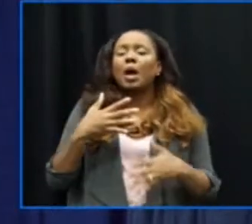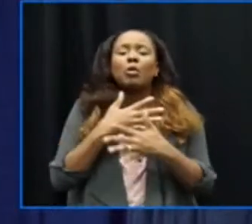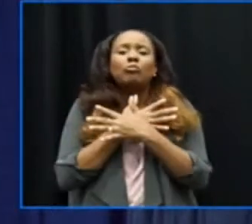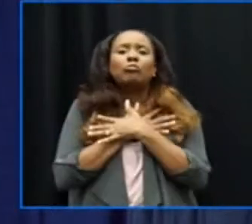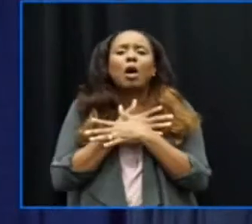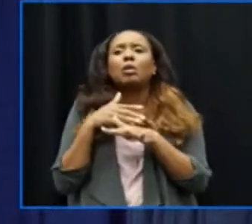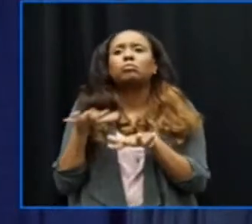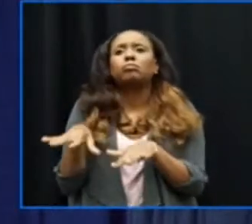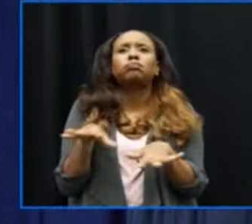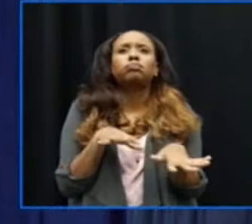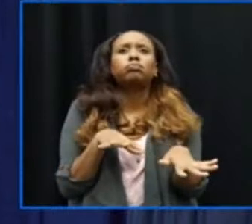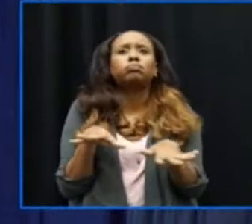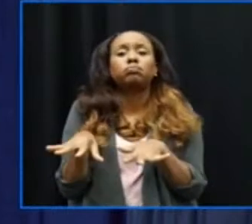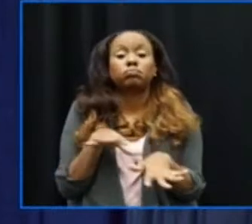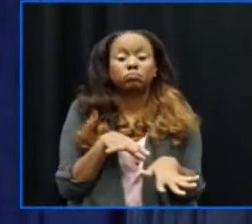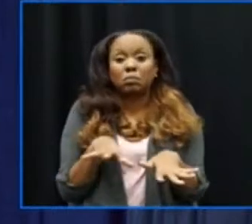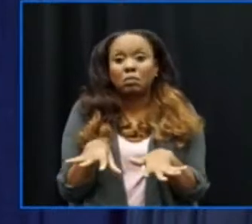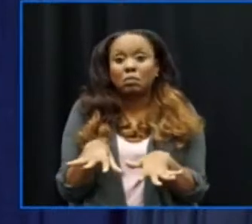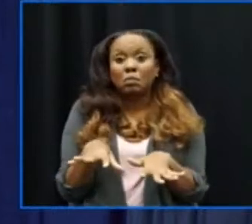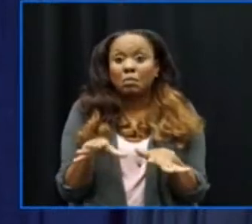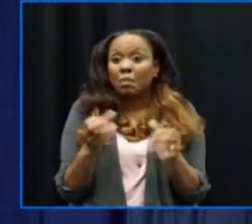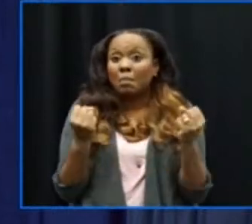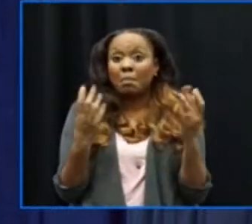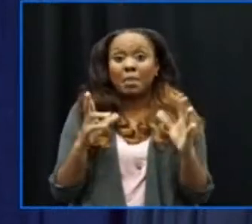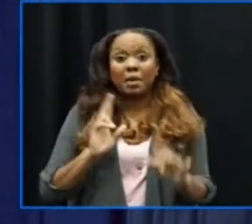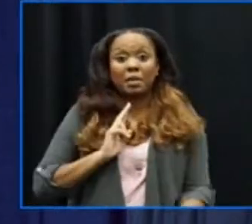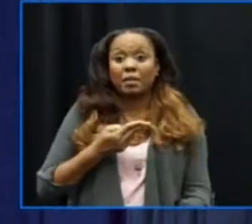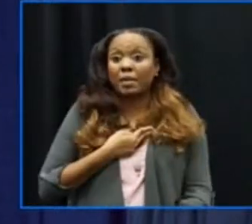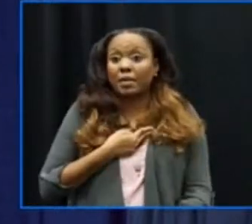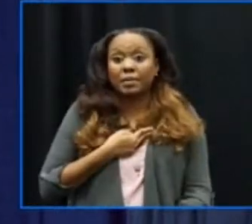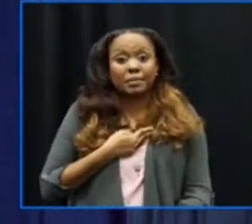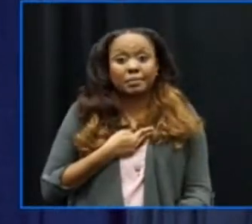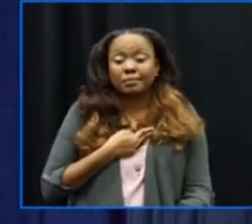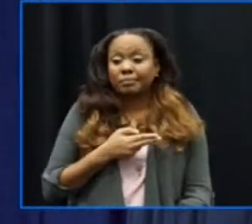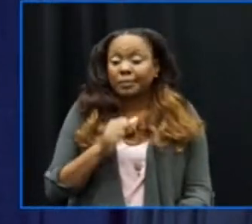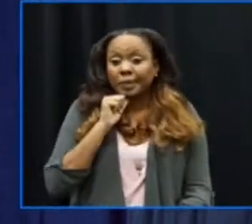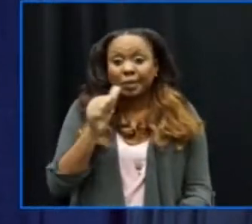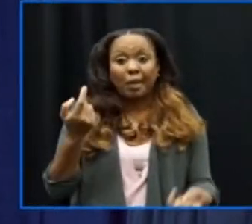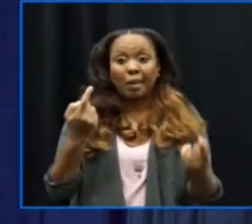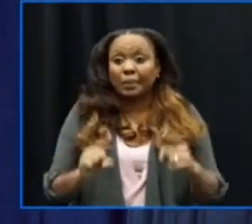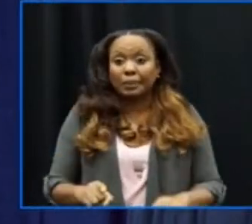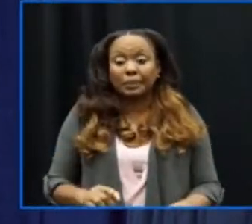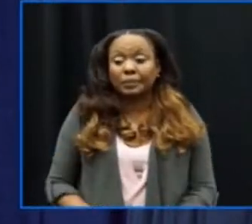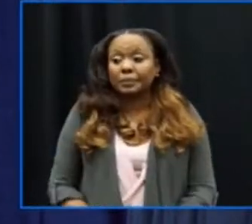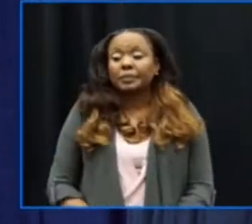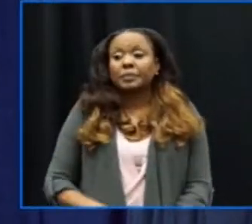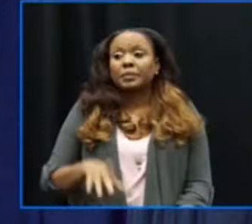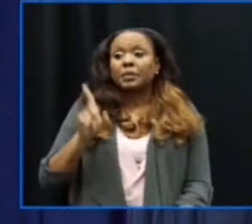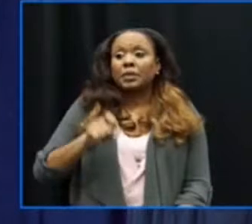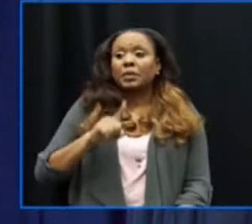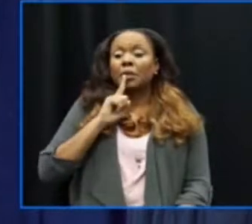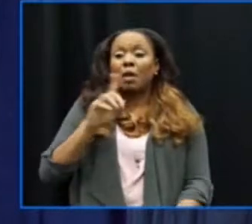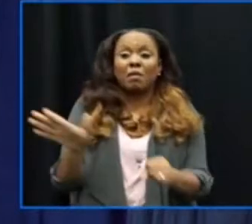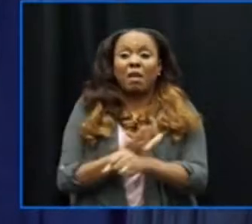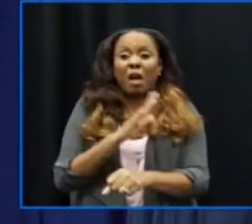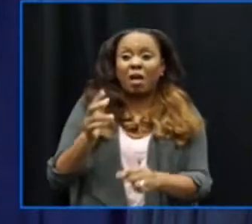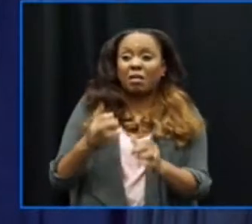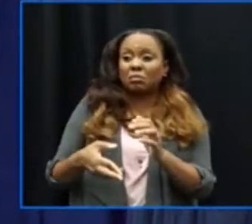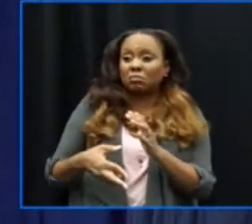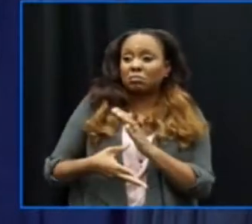apply for many of us anymore. There needs to be a comprehensive review